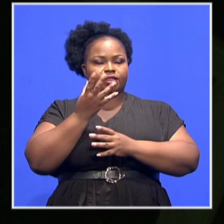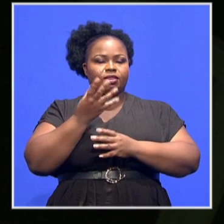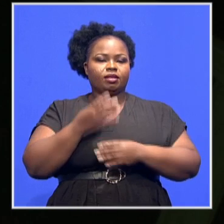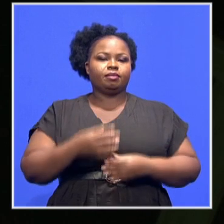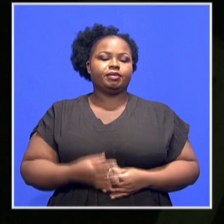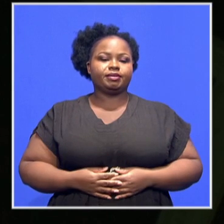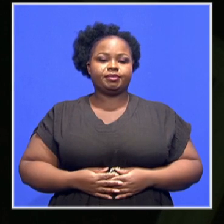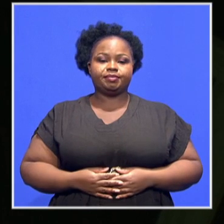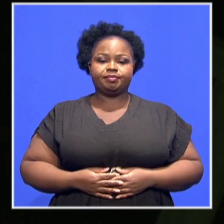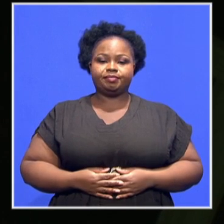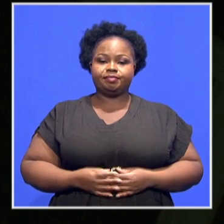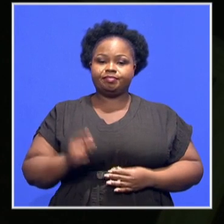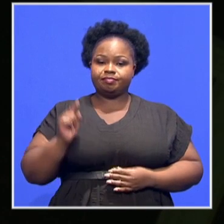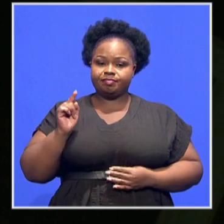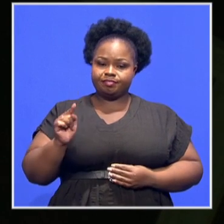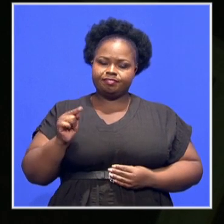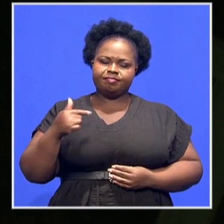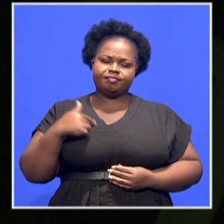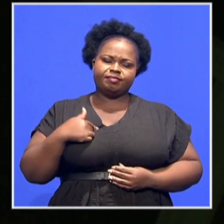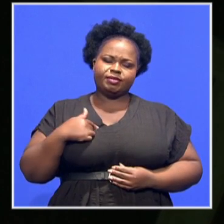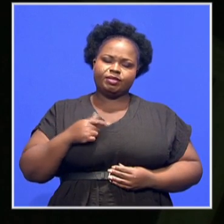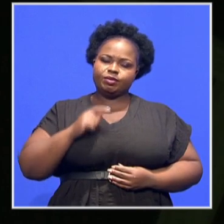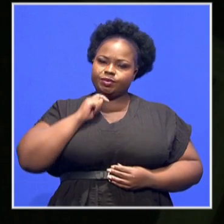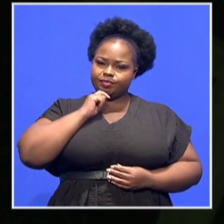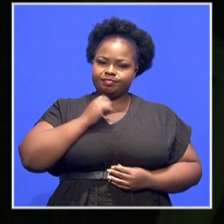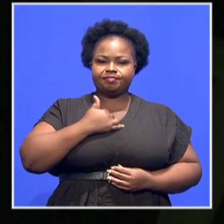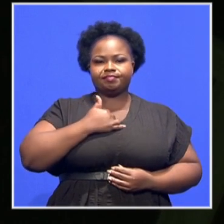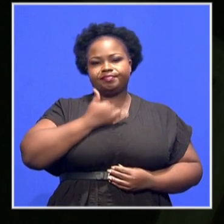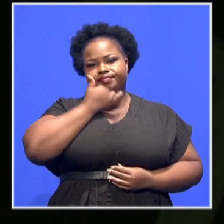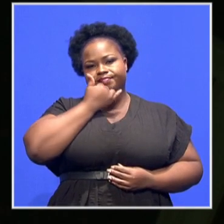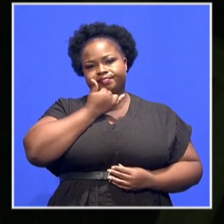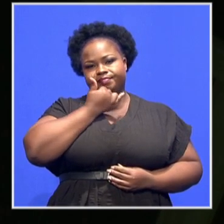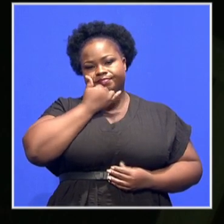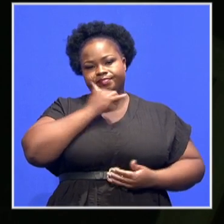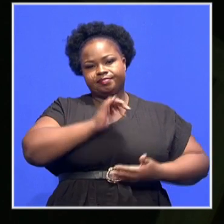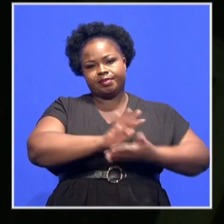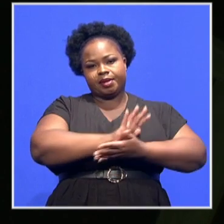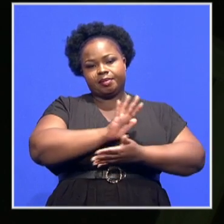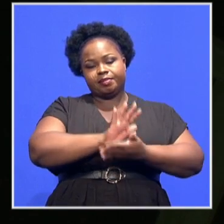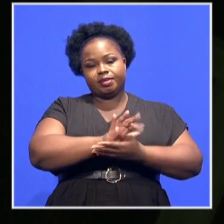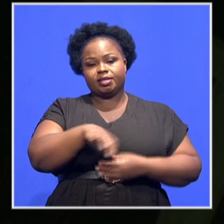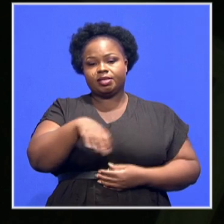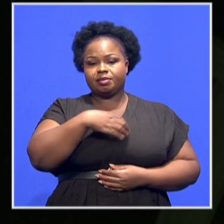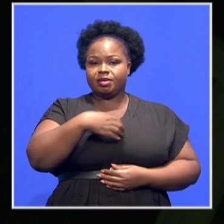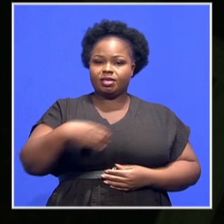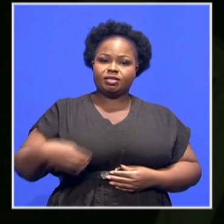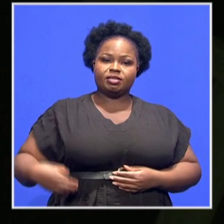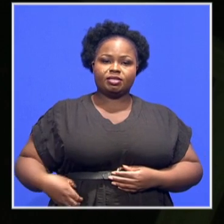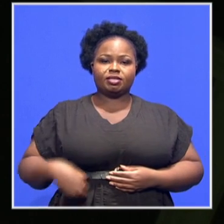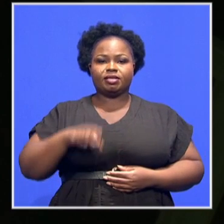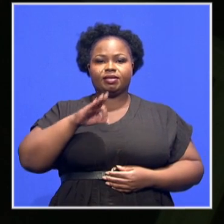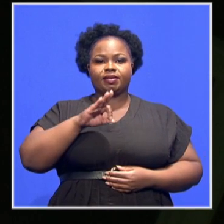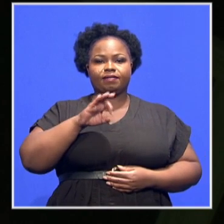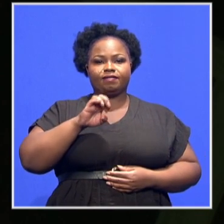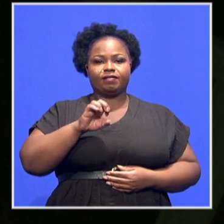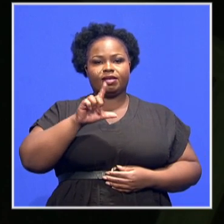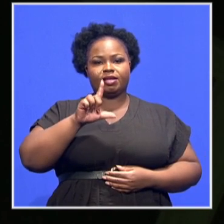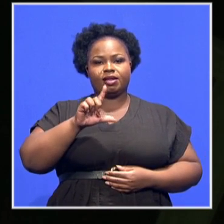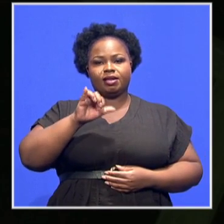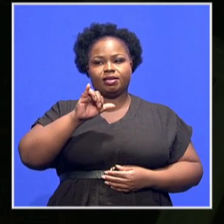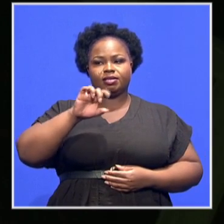this that I'm really delighted that President Felix Tshisekedi is here,